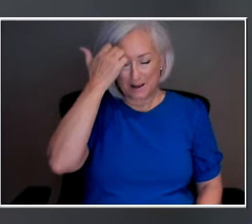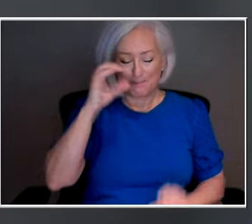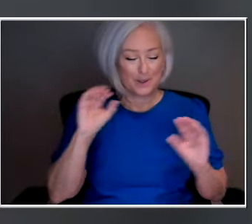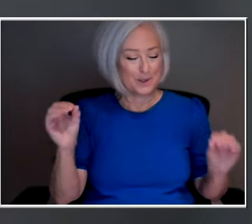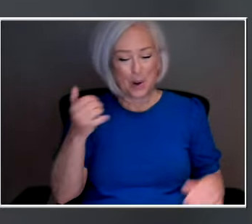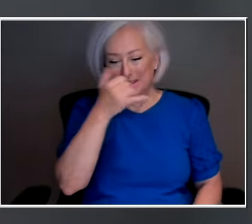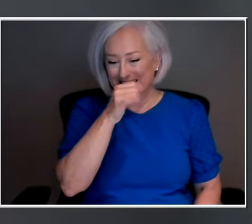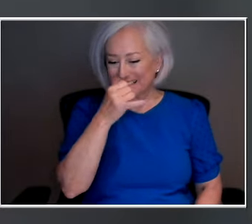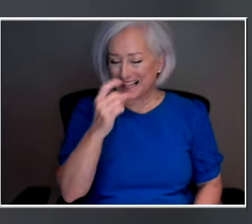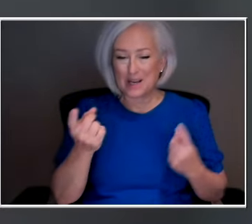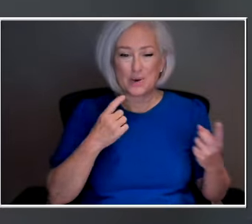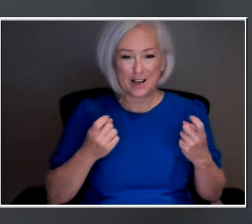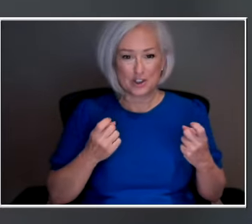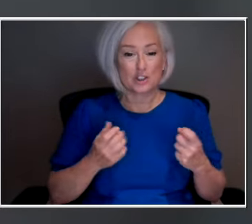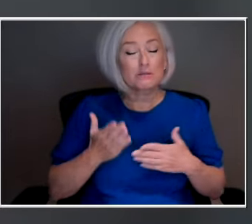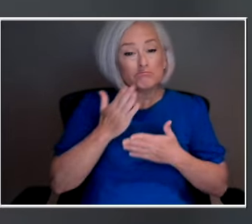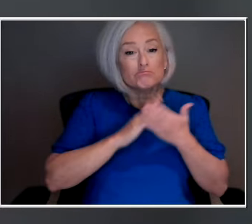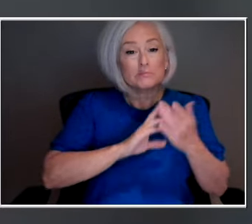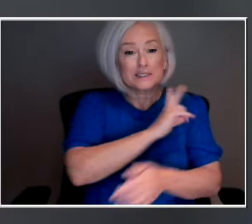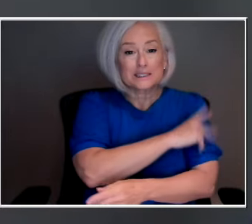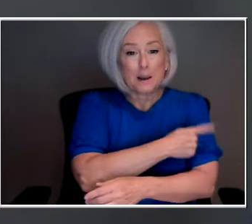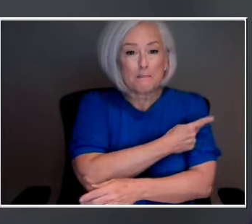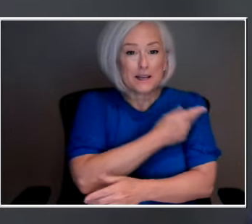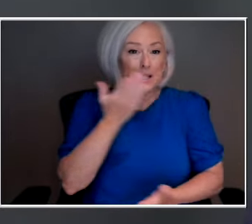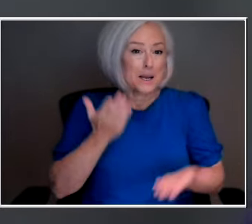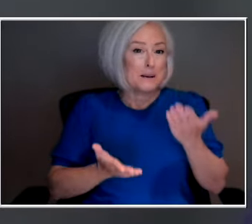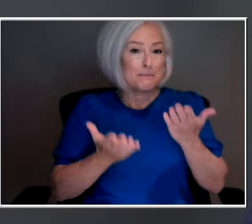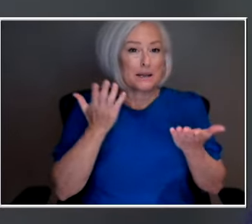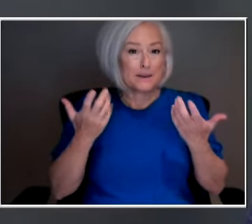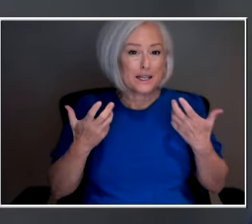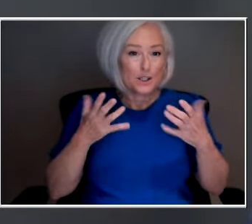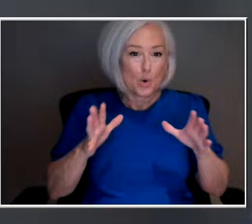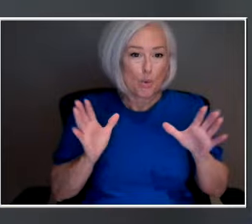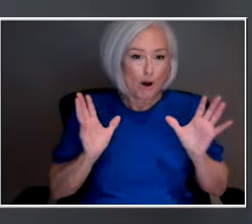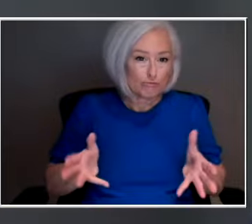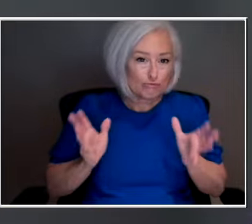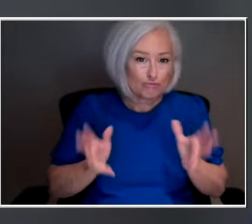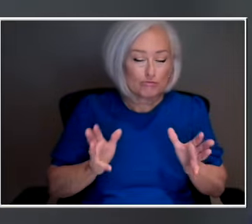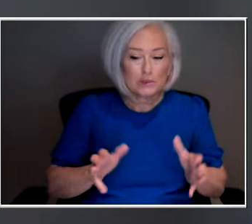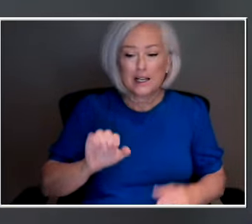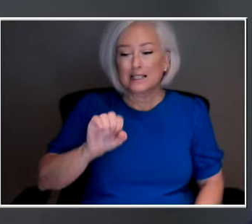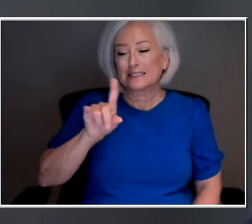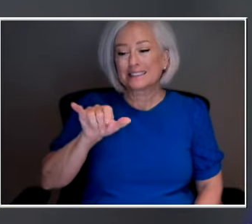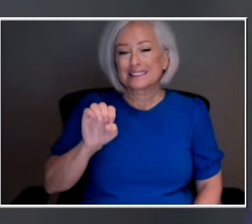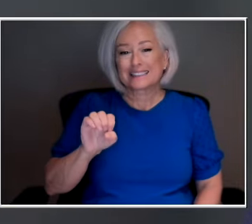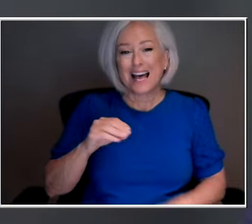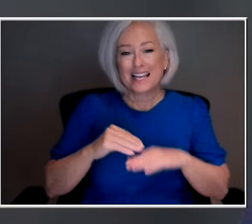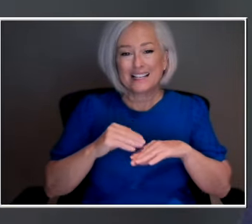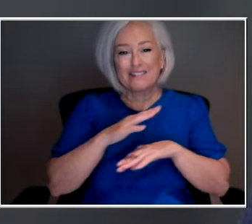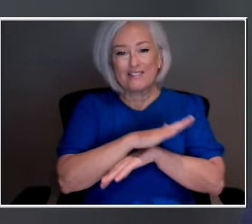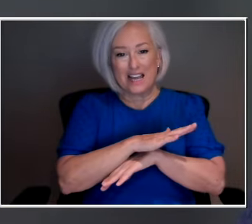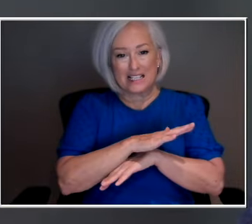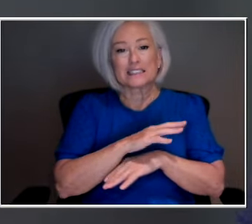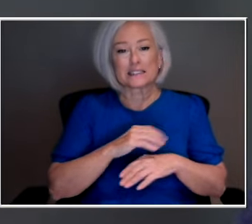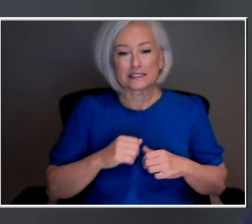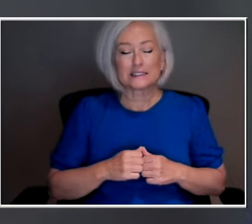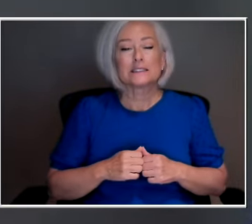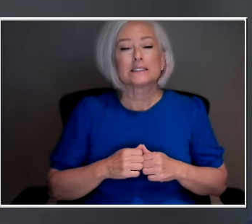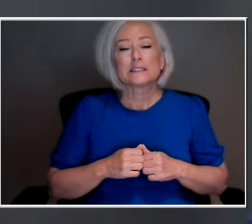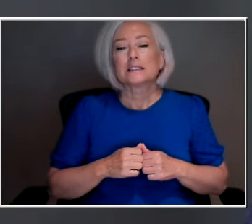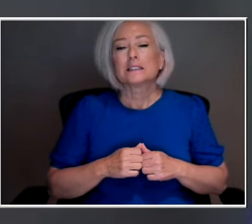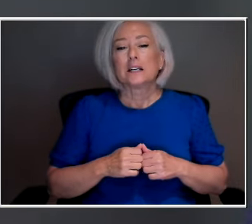Some patients may not want to talk about side effects or symptoms with concerns that